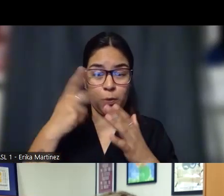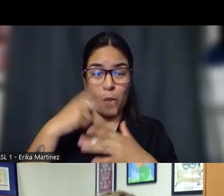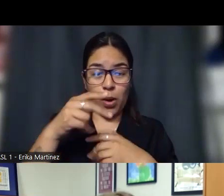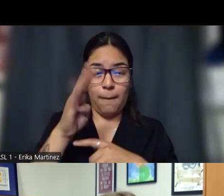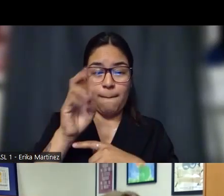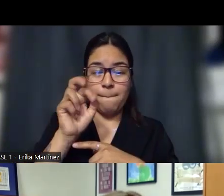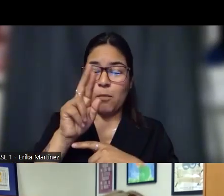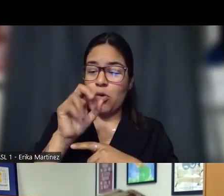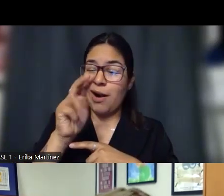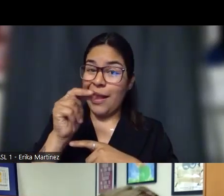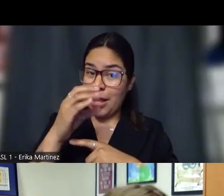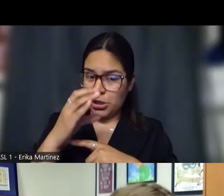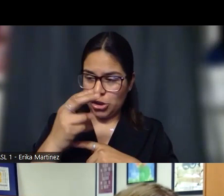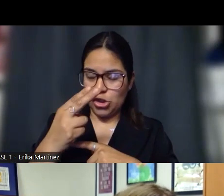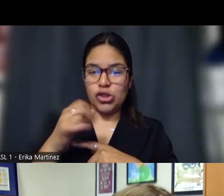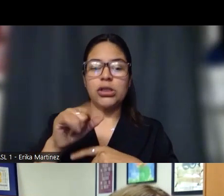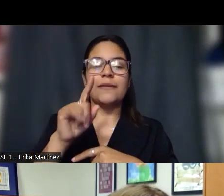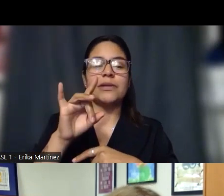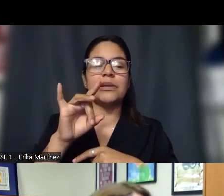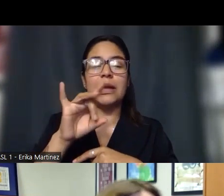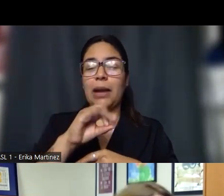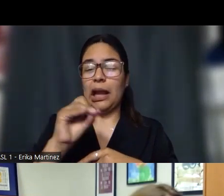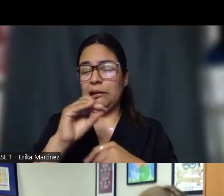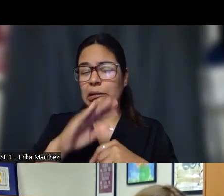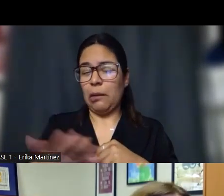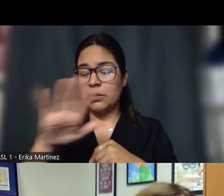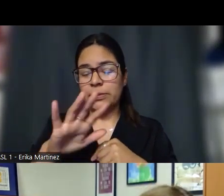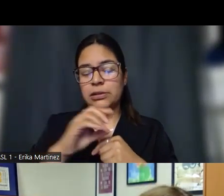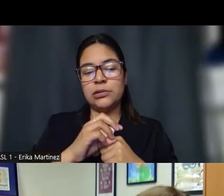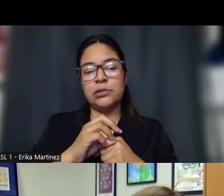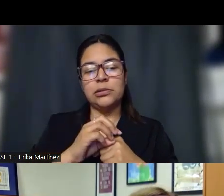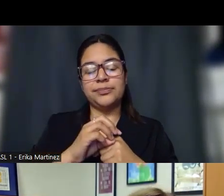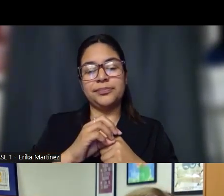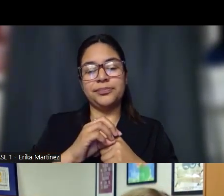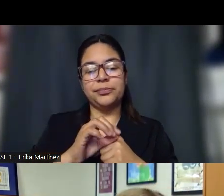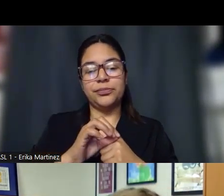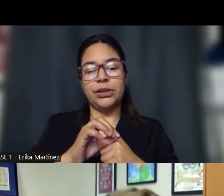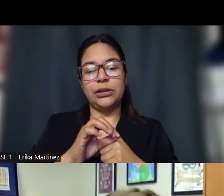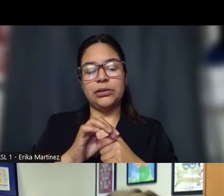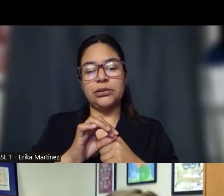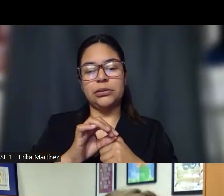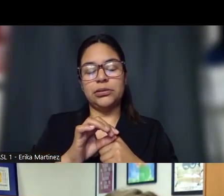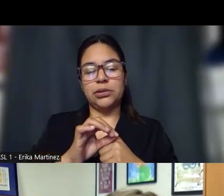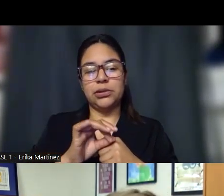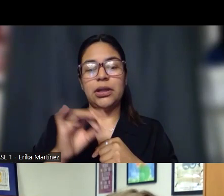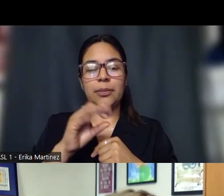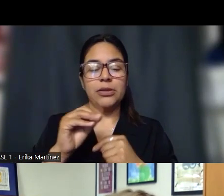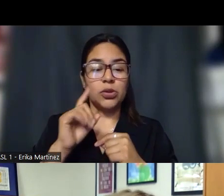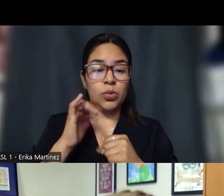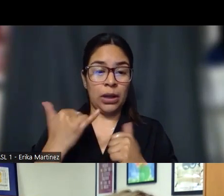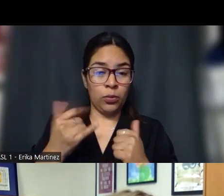80 programs, about 80 staff people, and we oversee approximately 1,200 grant subawards.